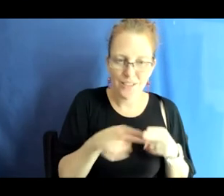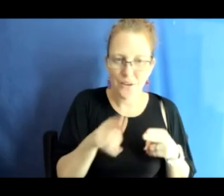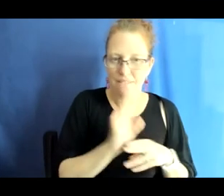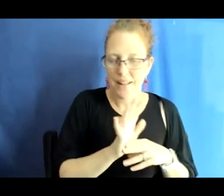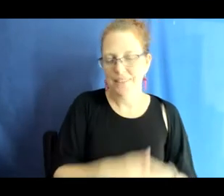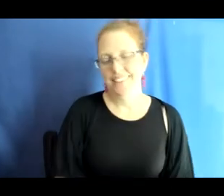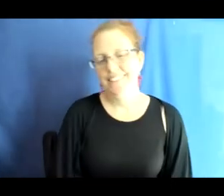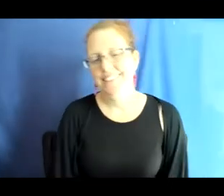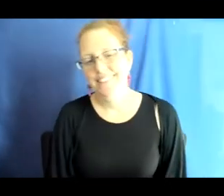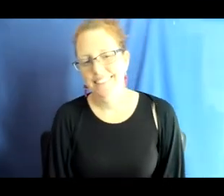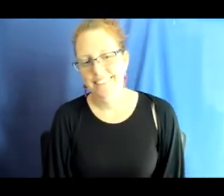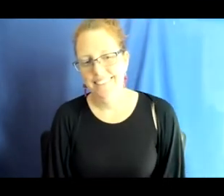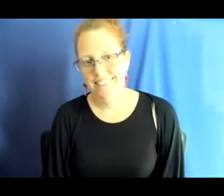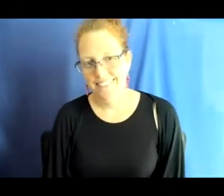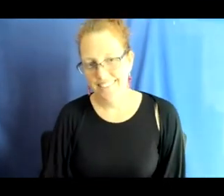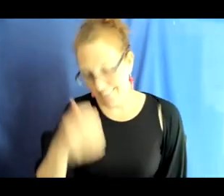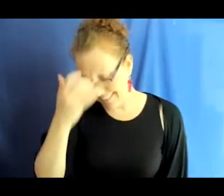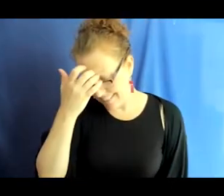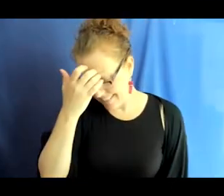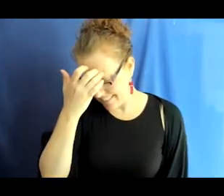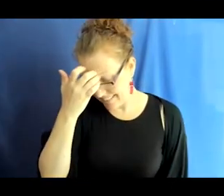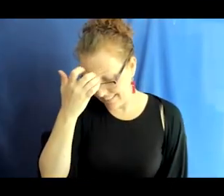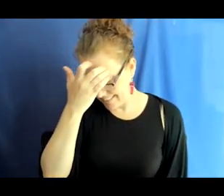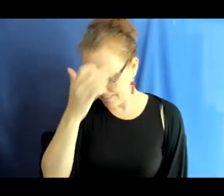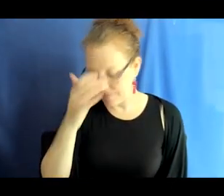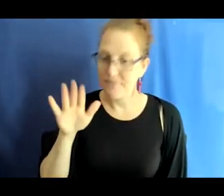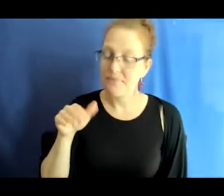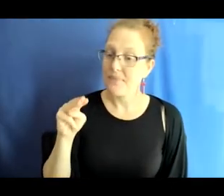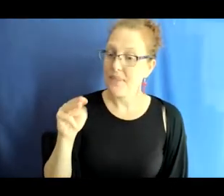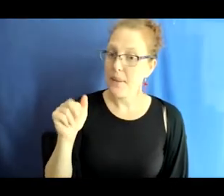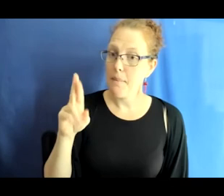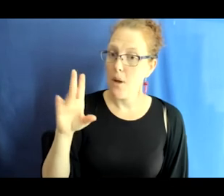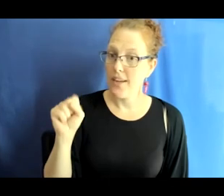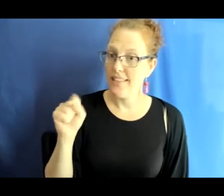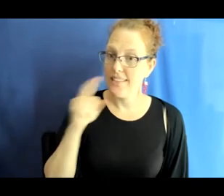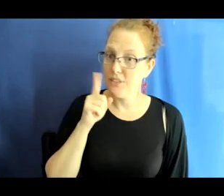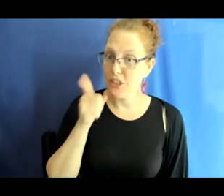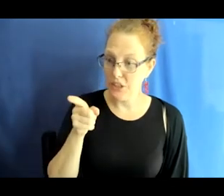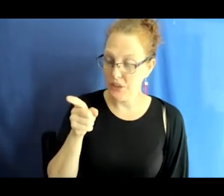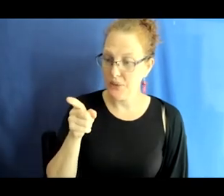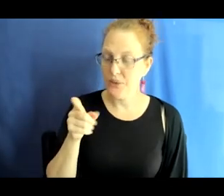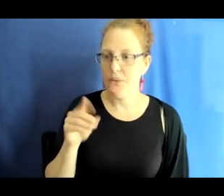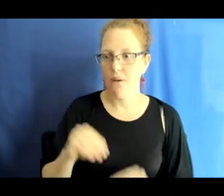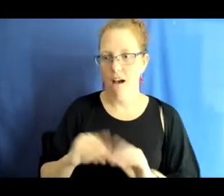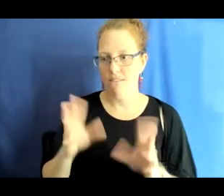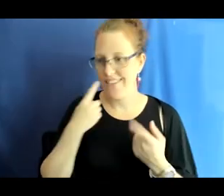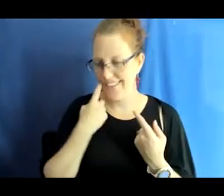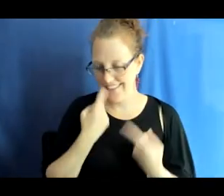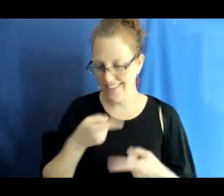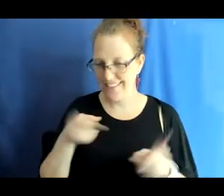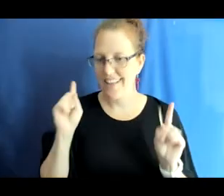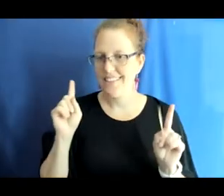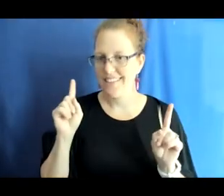But obviously, Marius, for you, it was a total success.